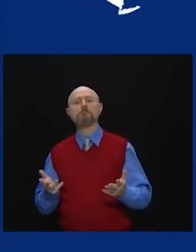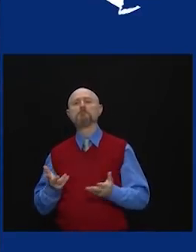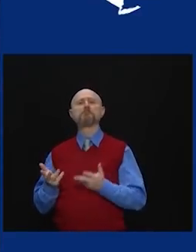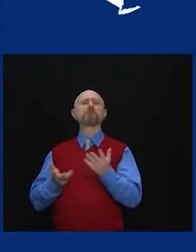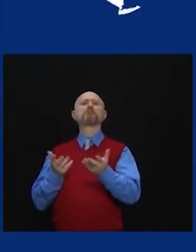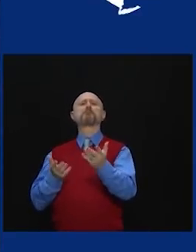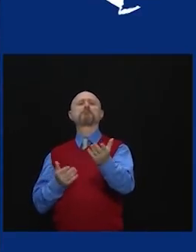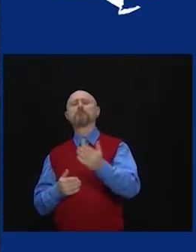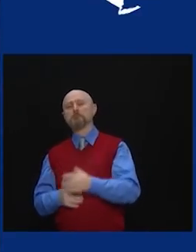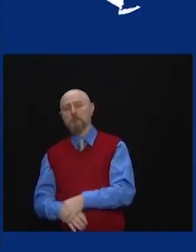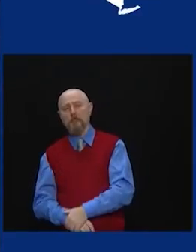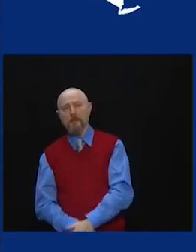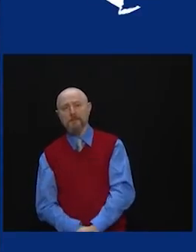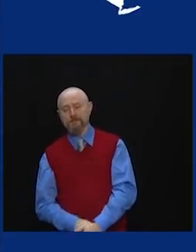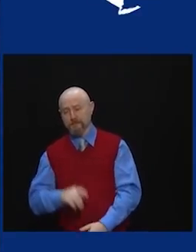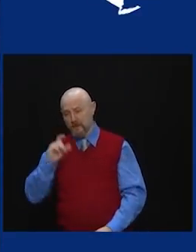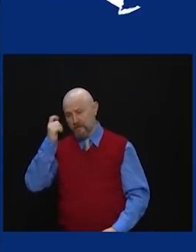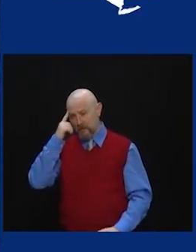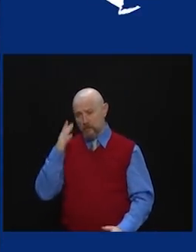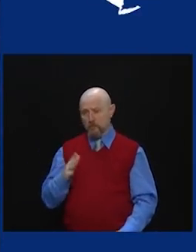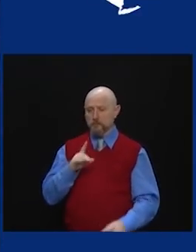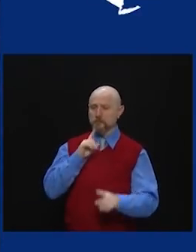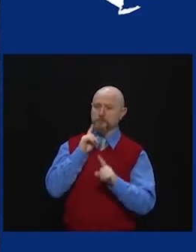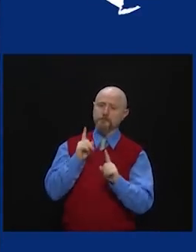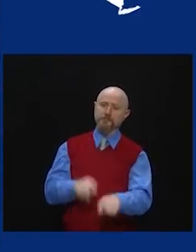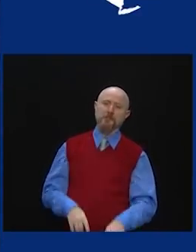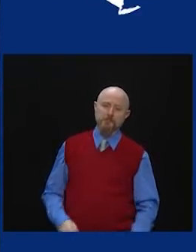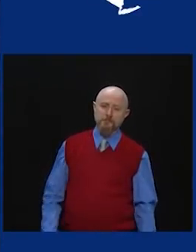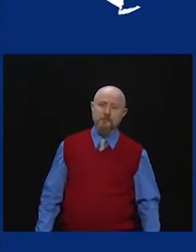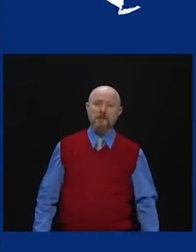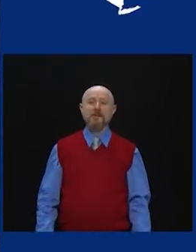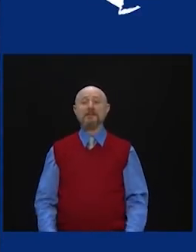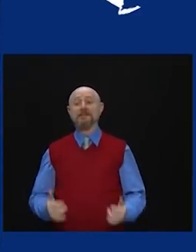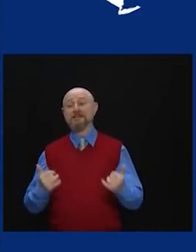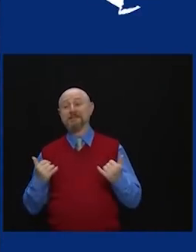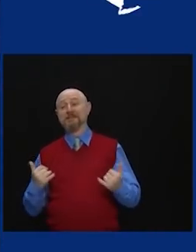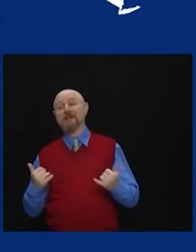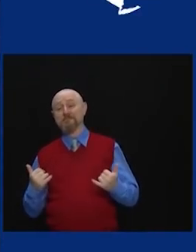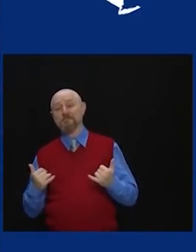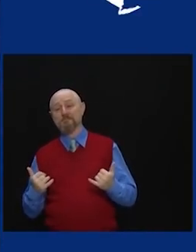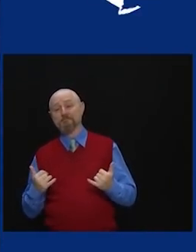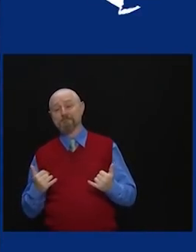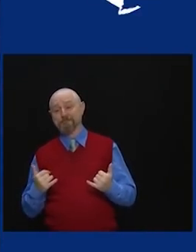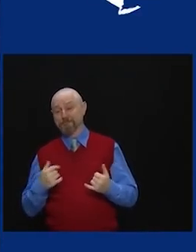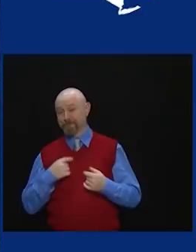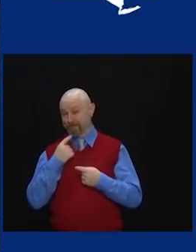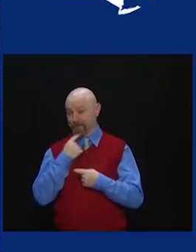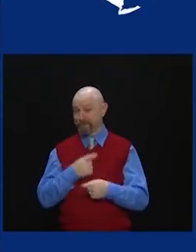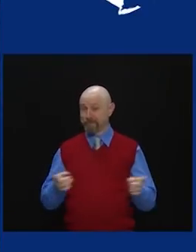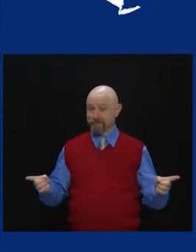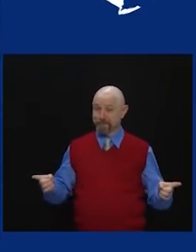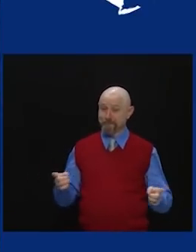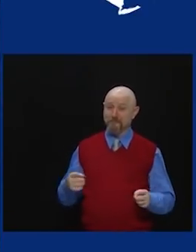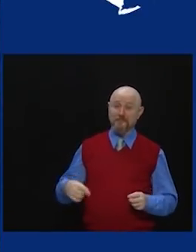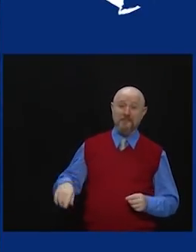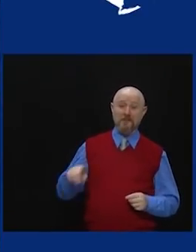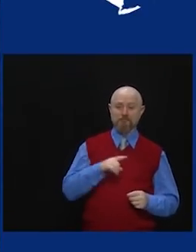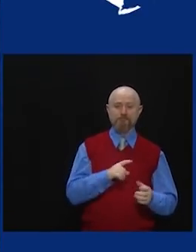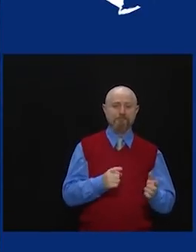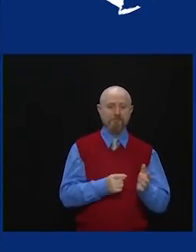Again, we have now said that no one can return to a campus until they've been boosted. So yes, the